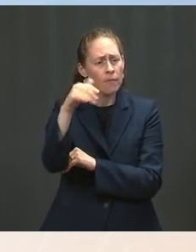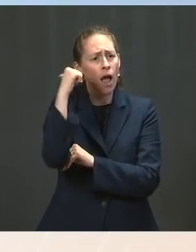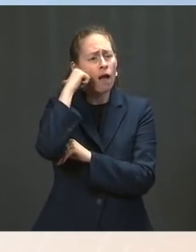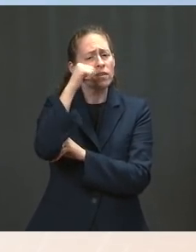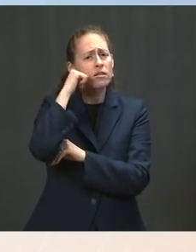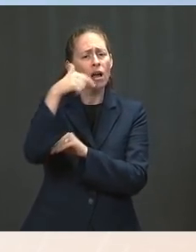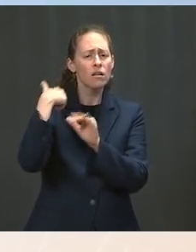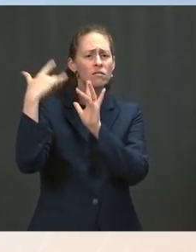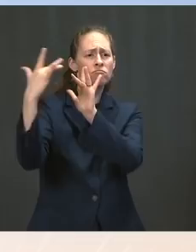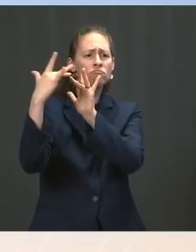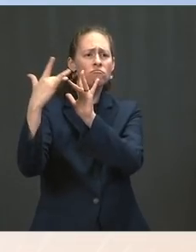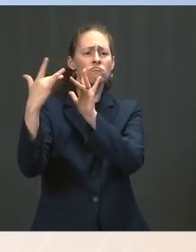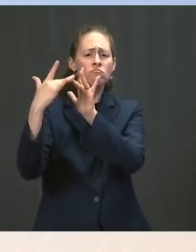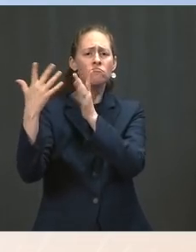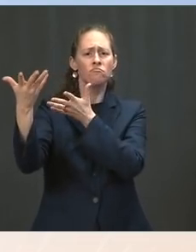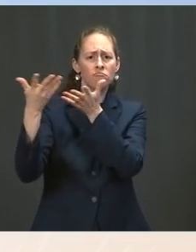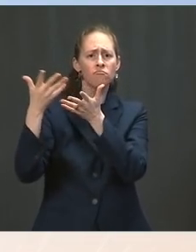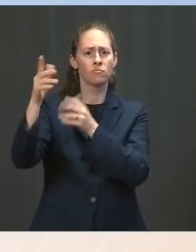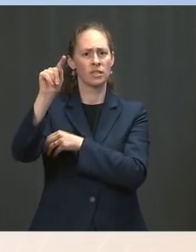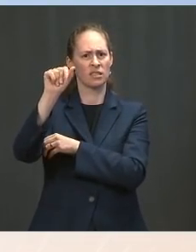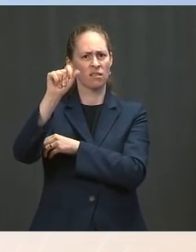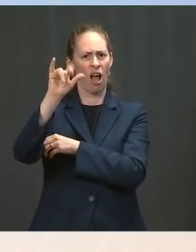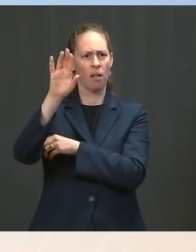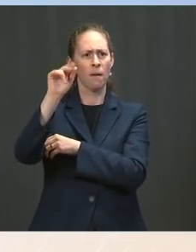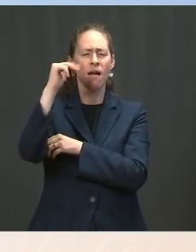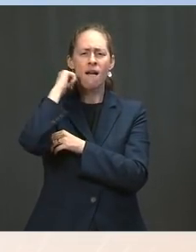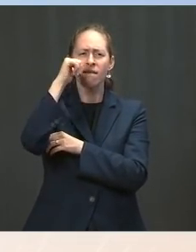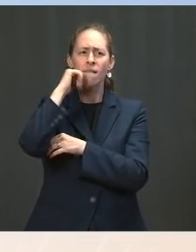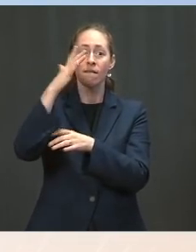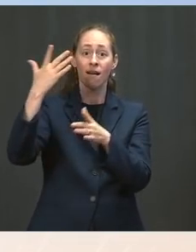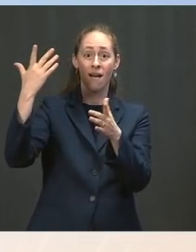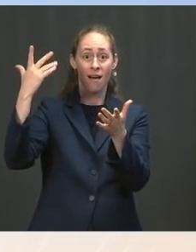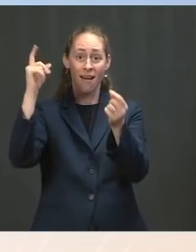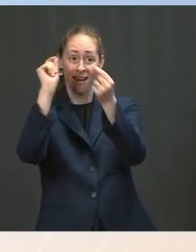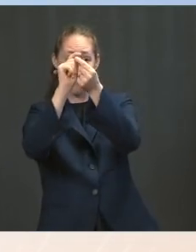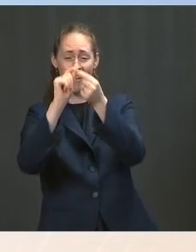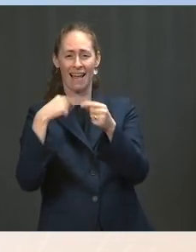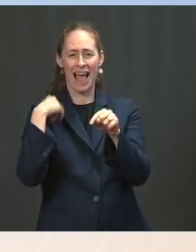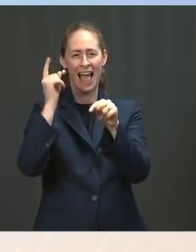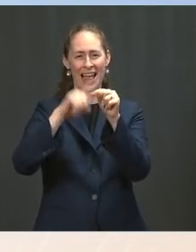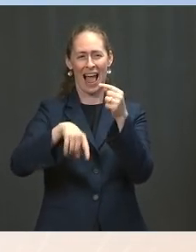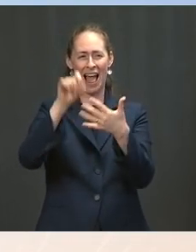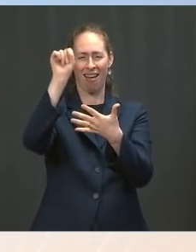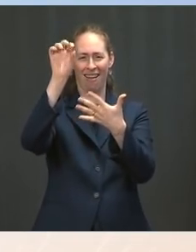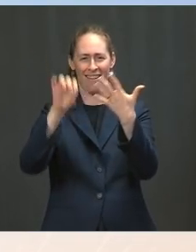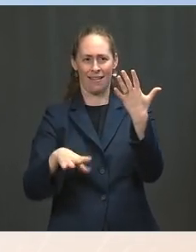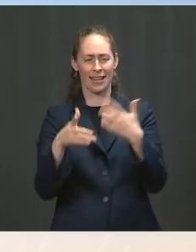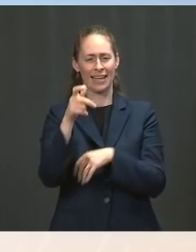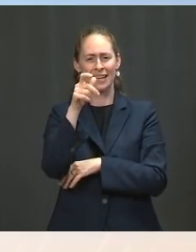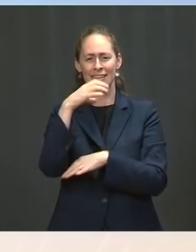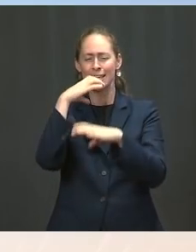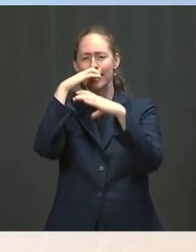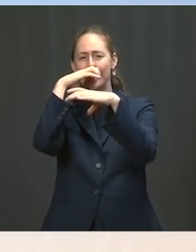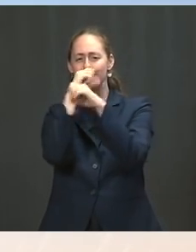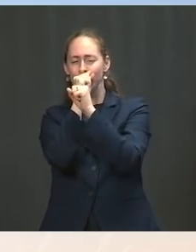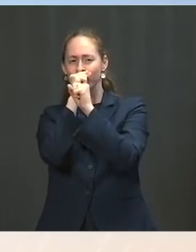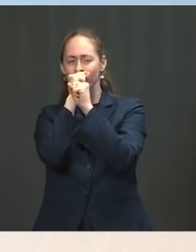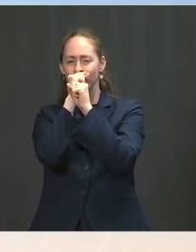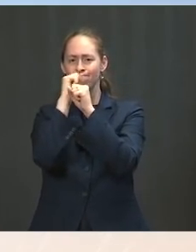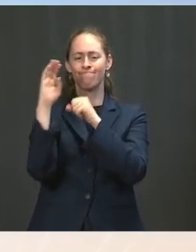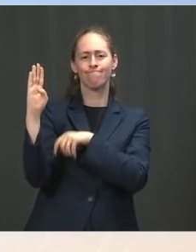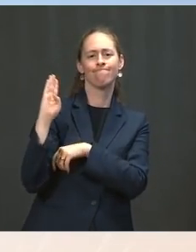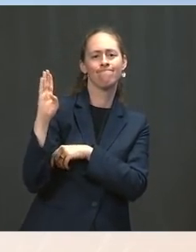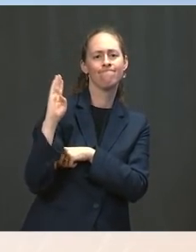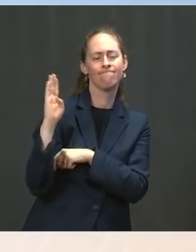channels. I'm not going to get into the details of those discussions here to protect those discussions, which are covering a wide range of issues. We are